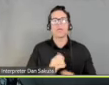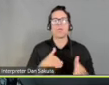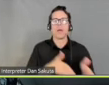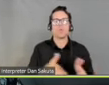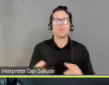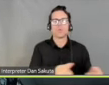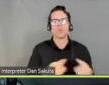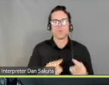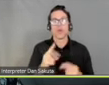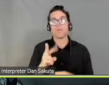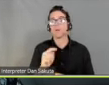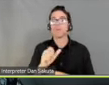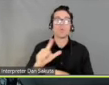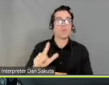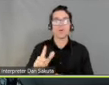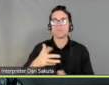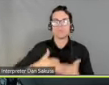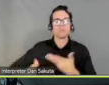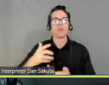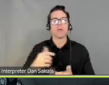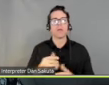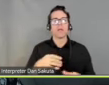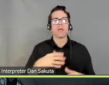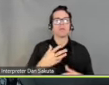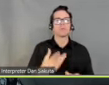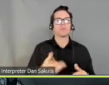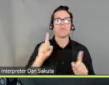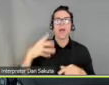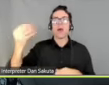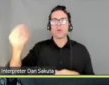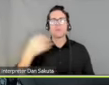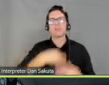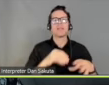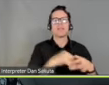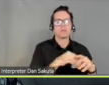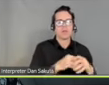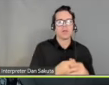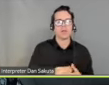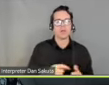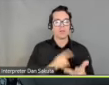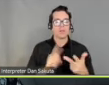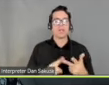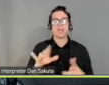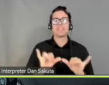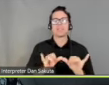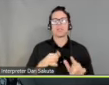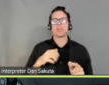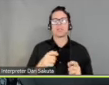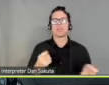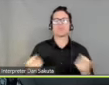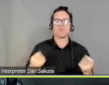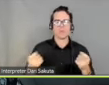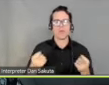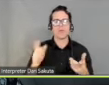we do something outdoors versus indoors? Engineering controls, this is where ventilation comes in and why it's so key and such